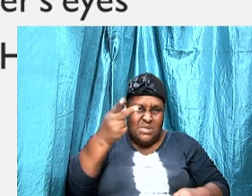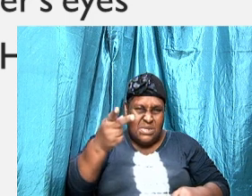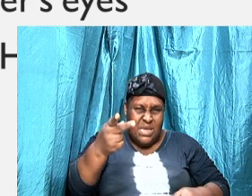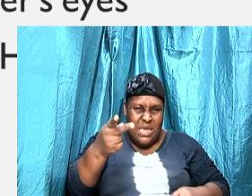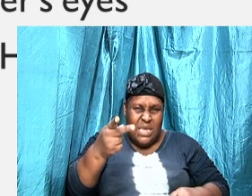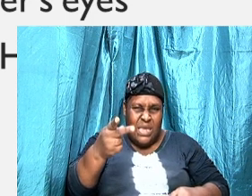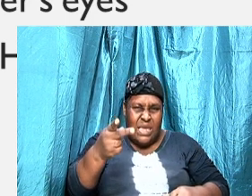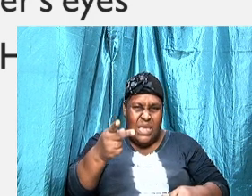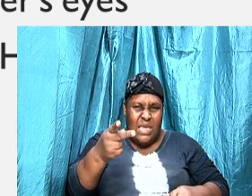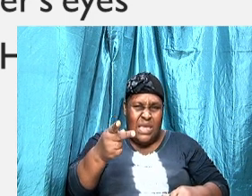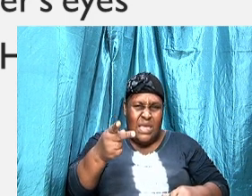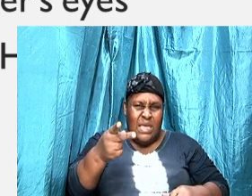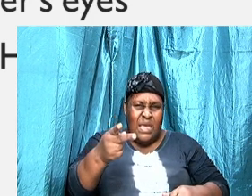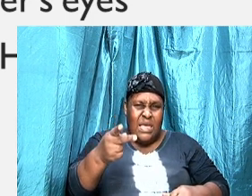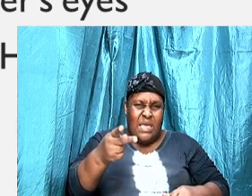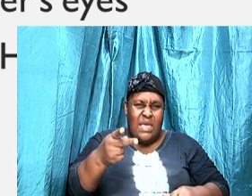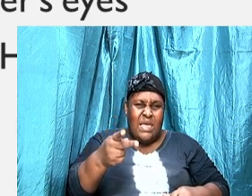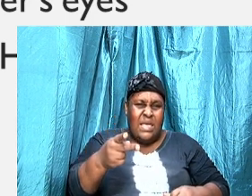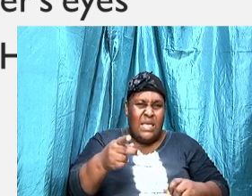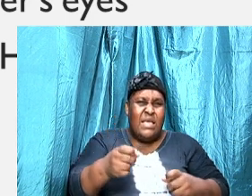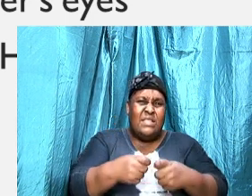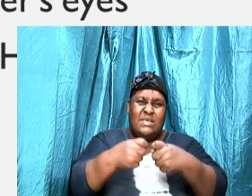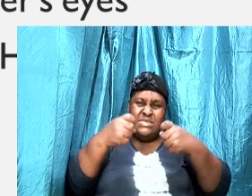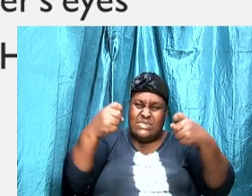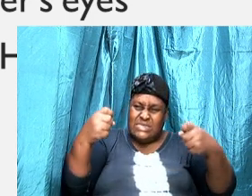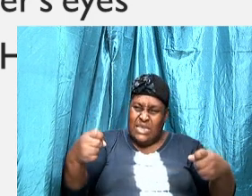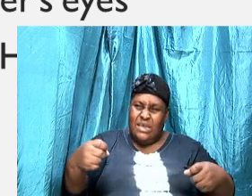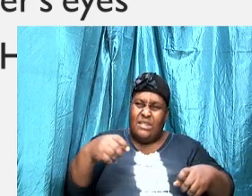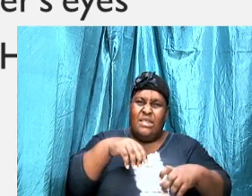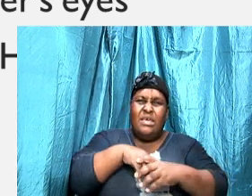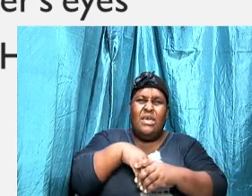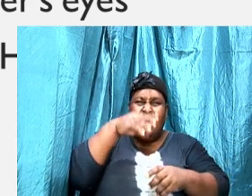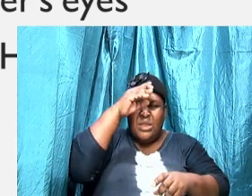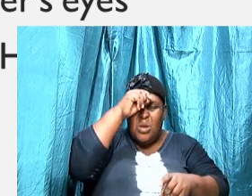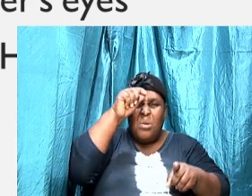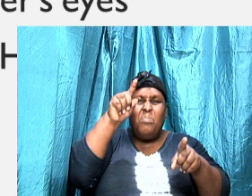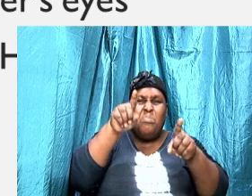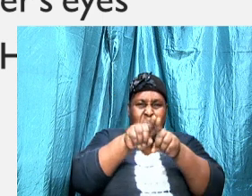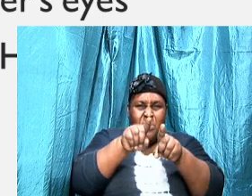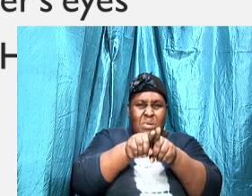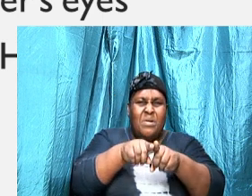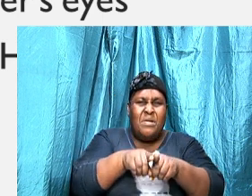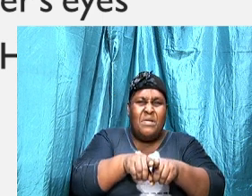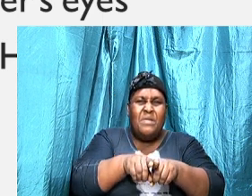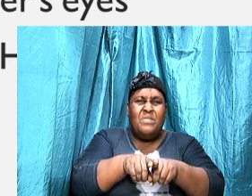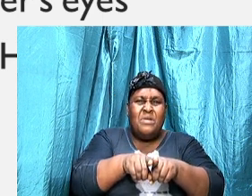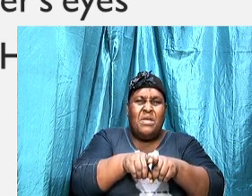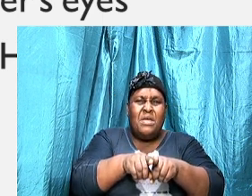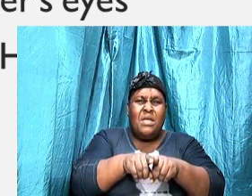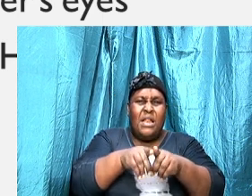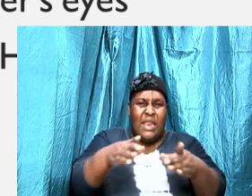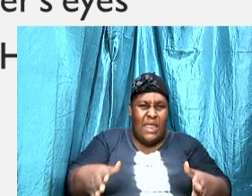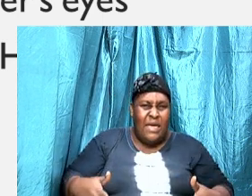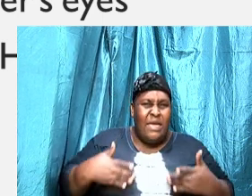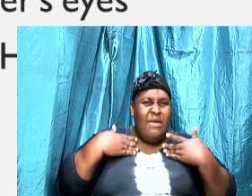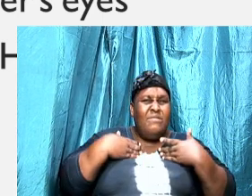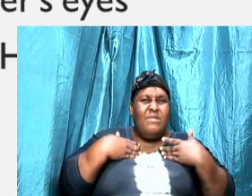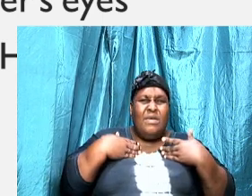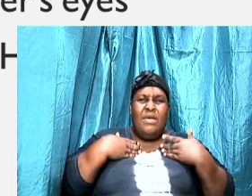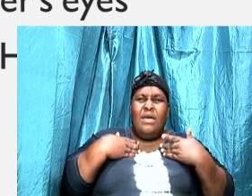beam? You know, you are able to see the mote, rather, that is in thy brother's